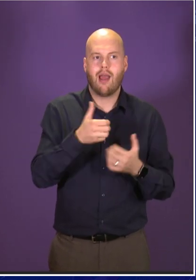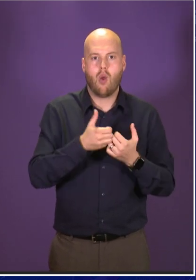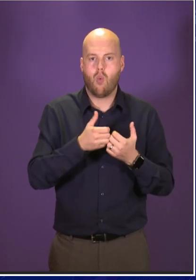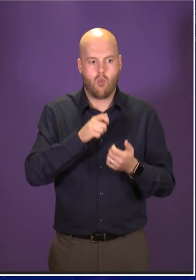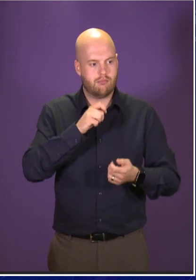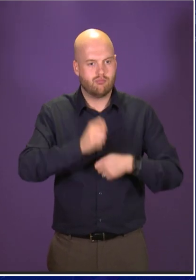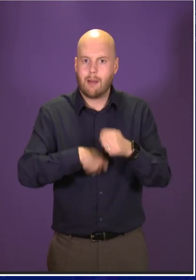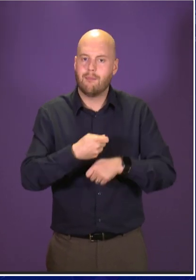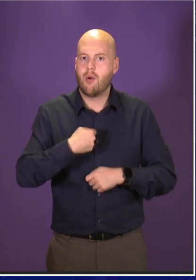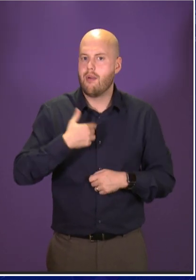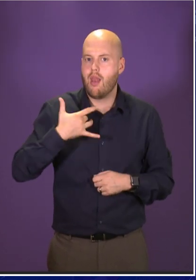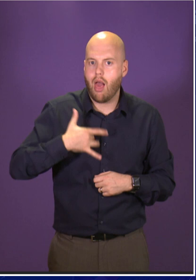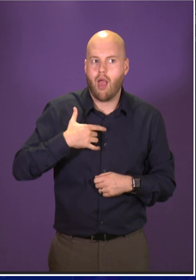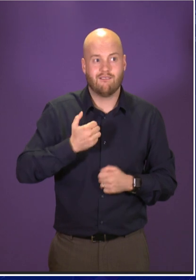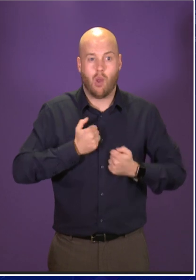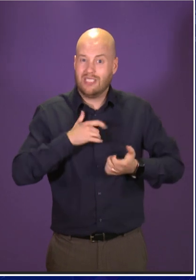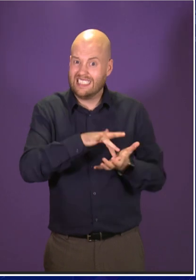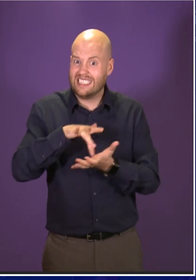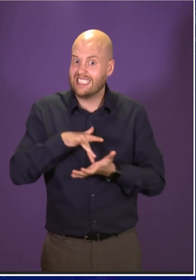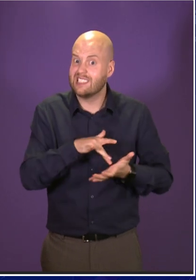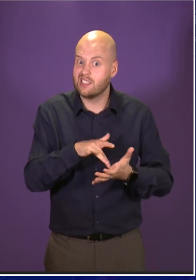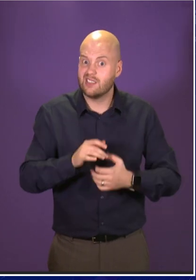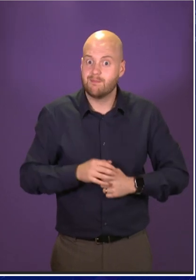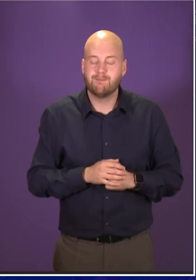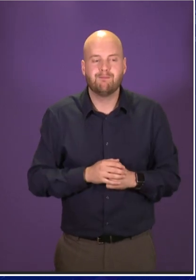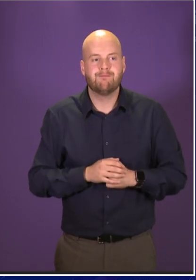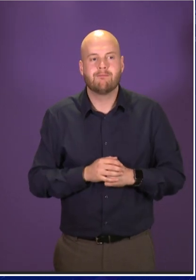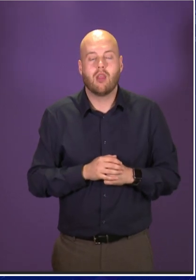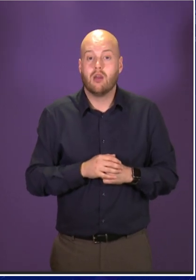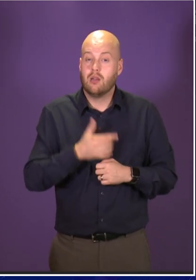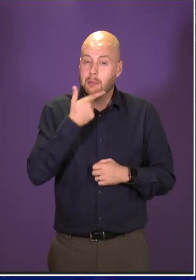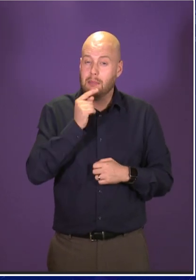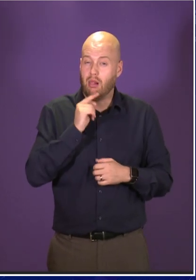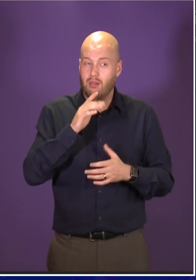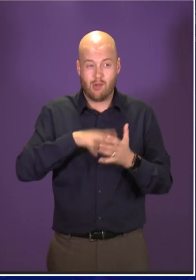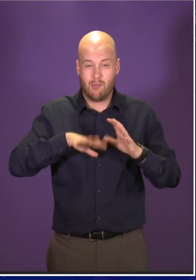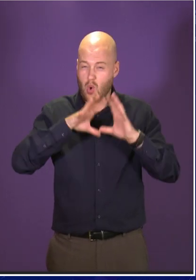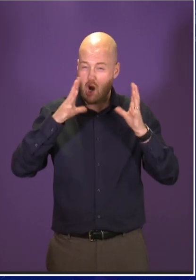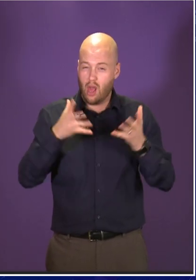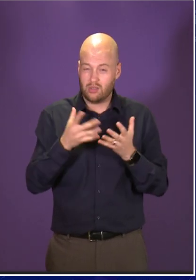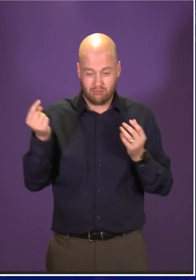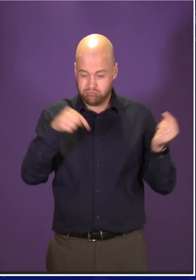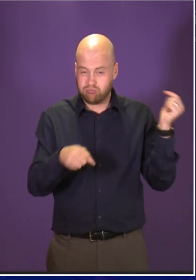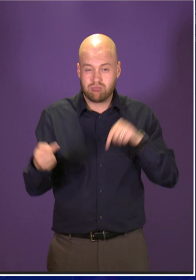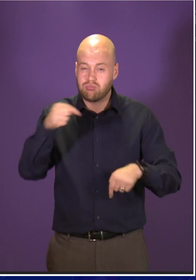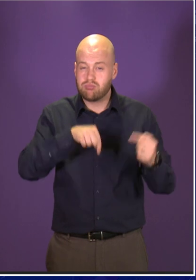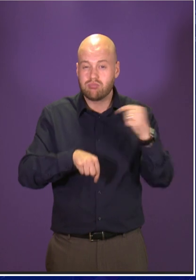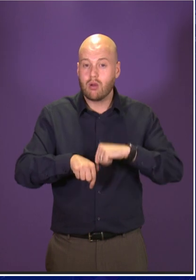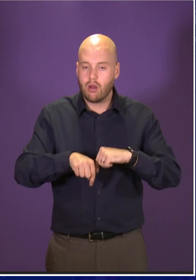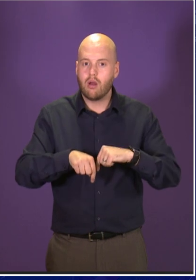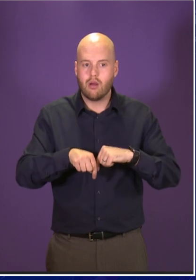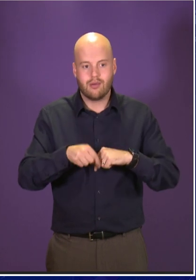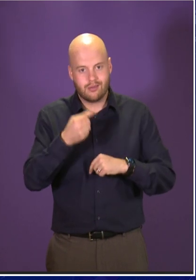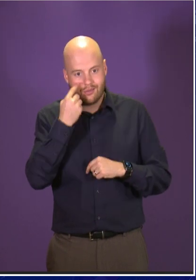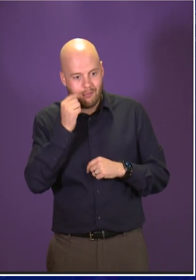and our cities. Visitors across the world have been flocking to see some of our biggest names side by side